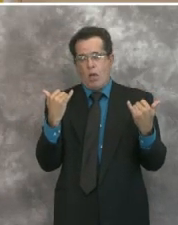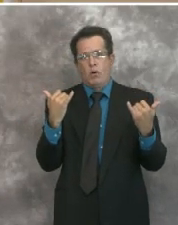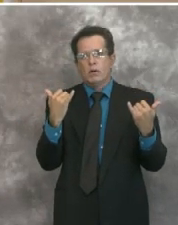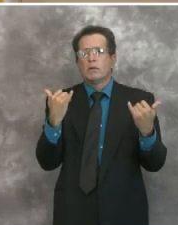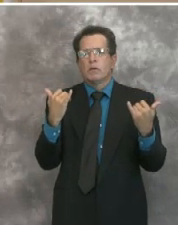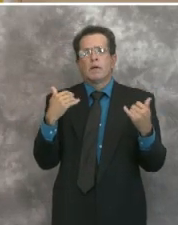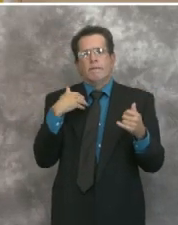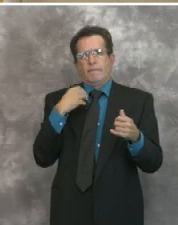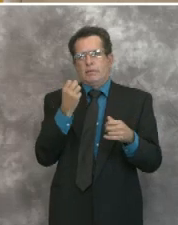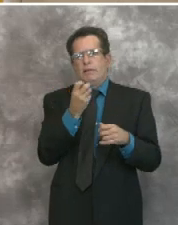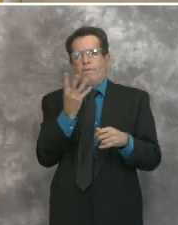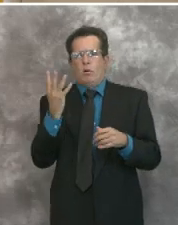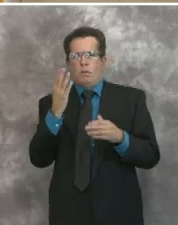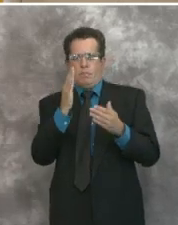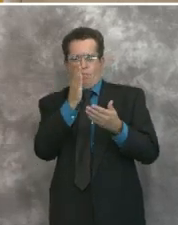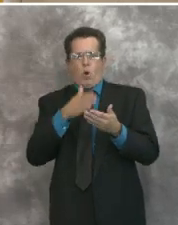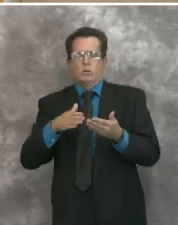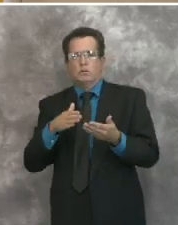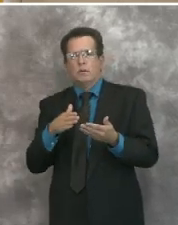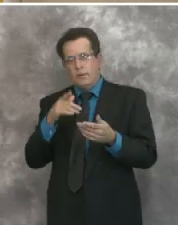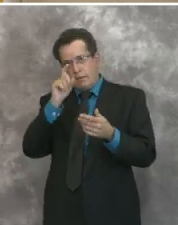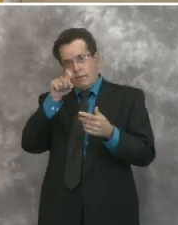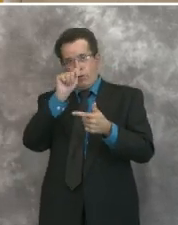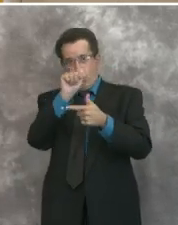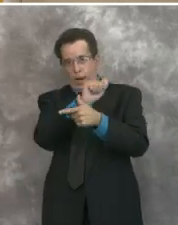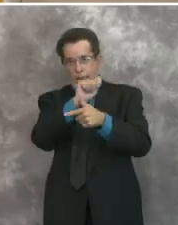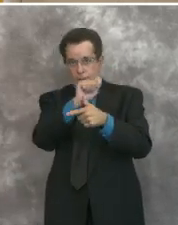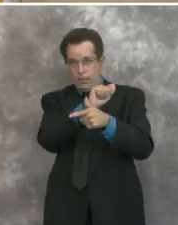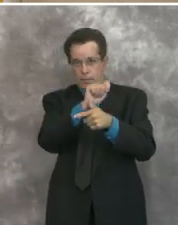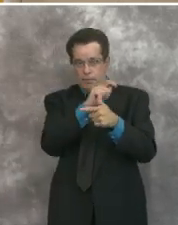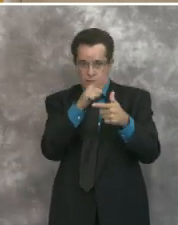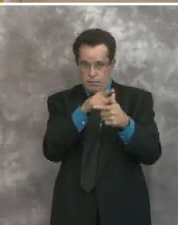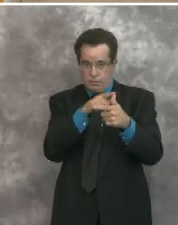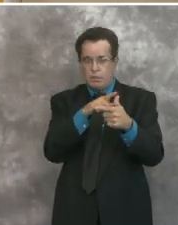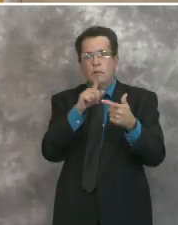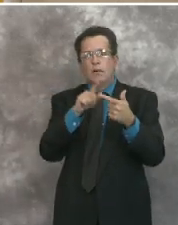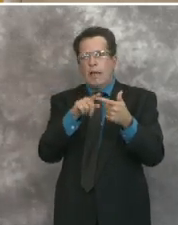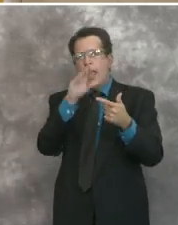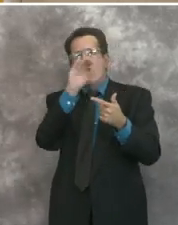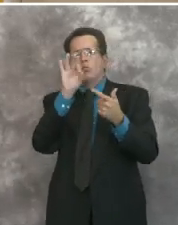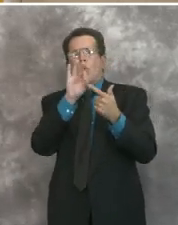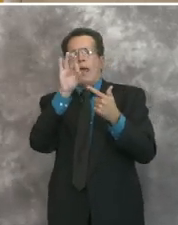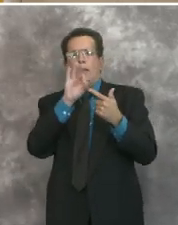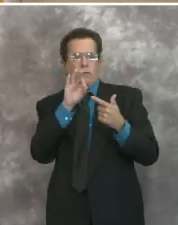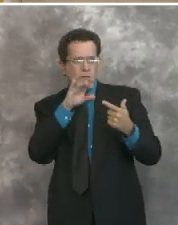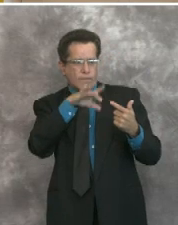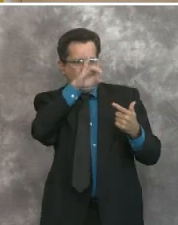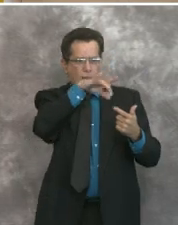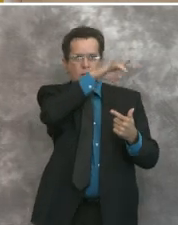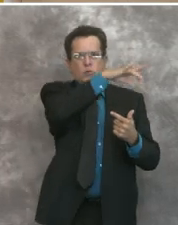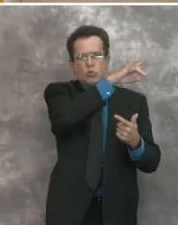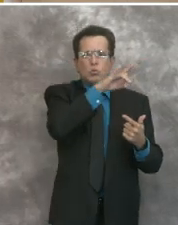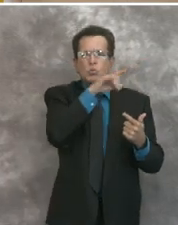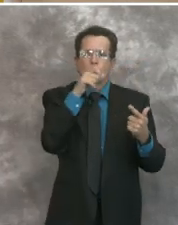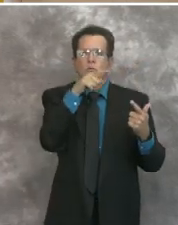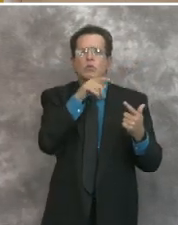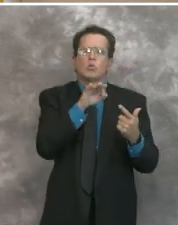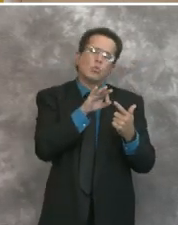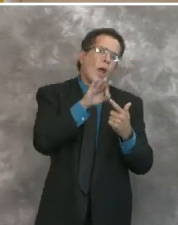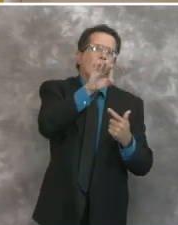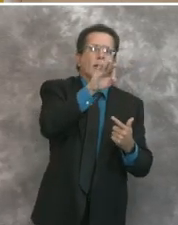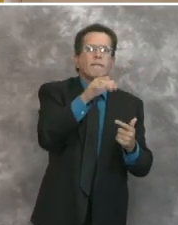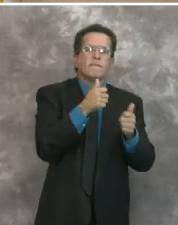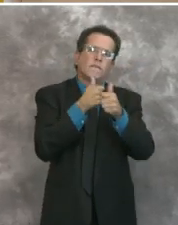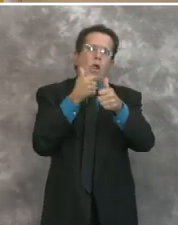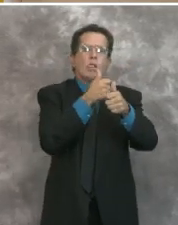are several pieces of that in terms of training and then in terms of the actual tracking. And the governor